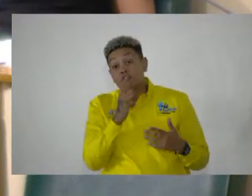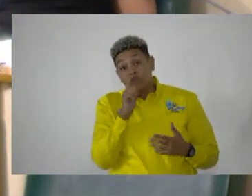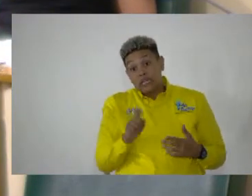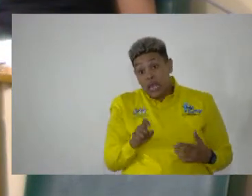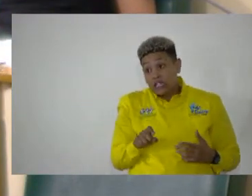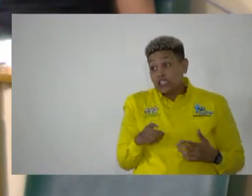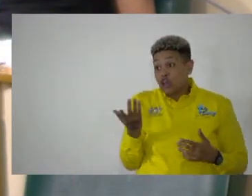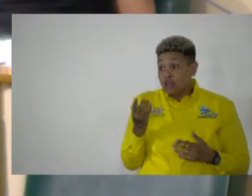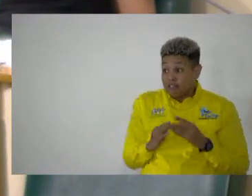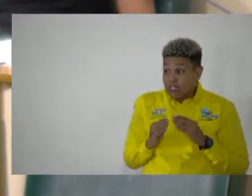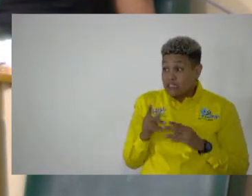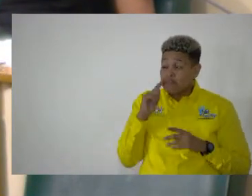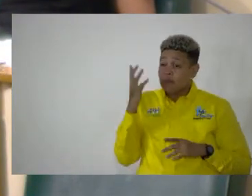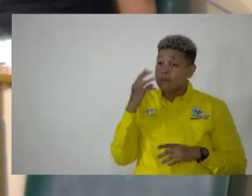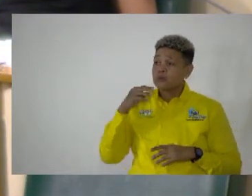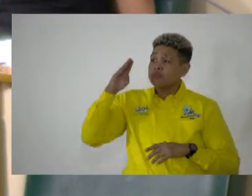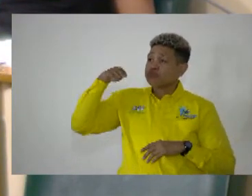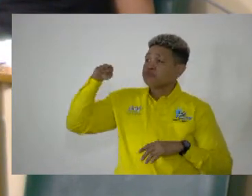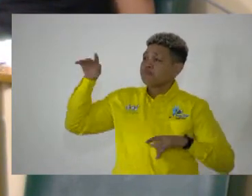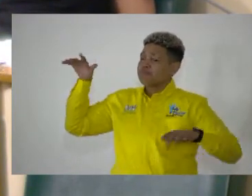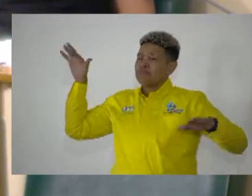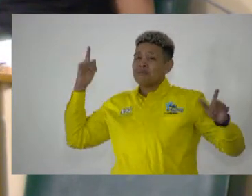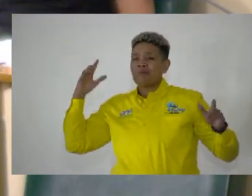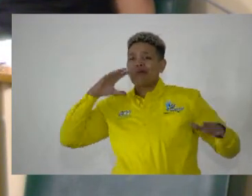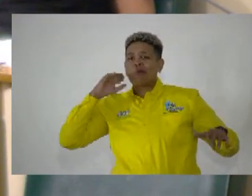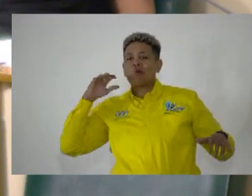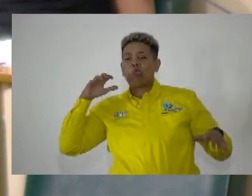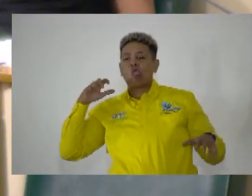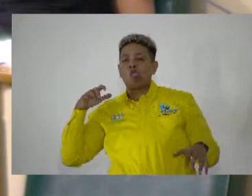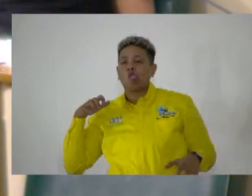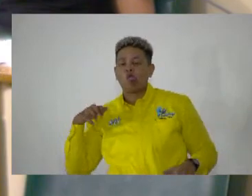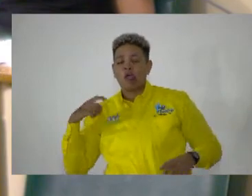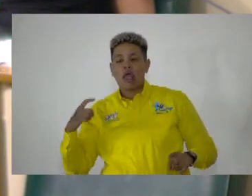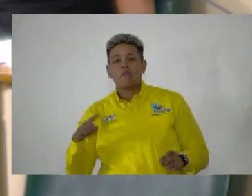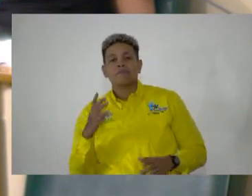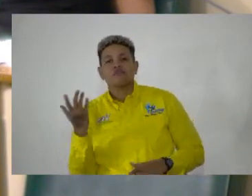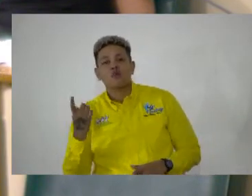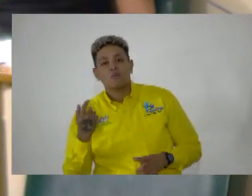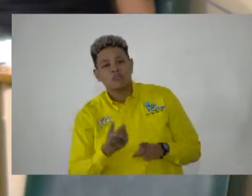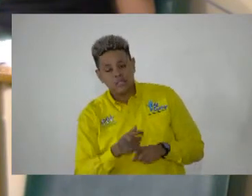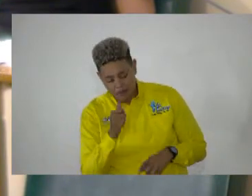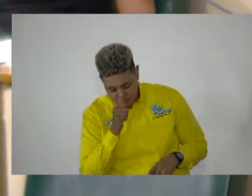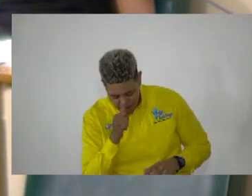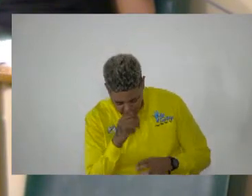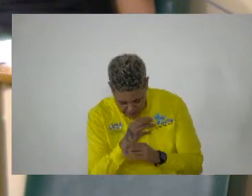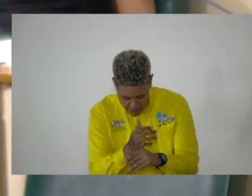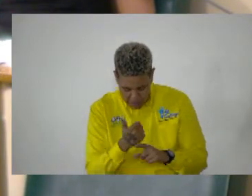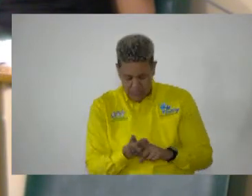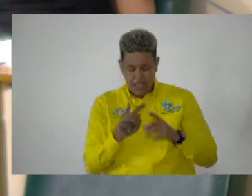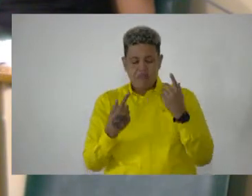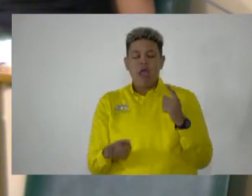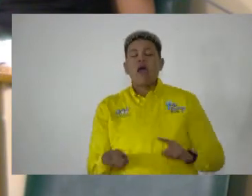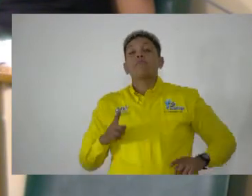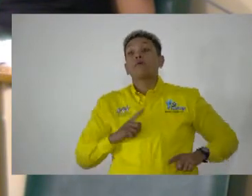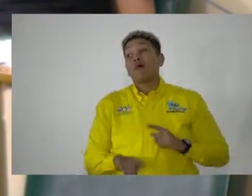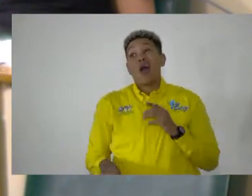necessary for the beautification of the town. There may be someone with a private property, but